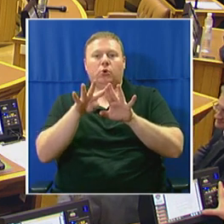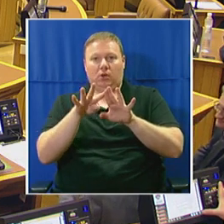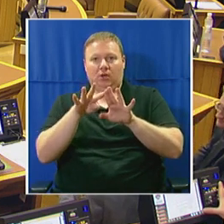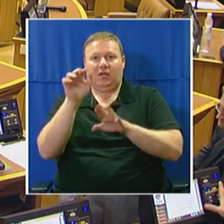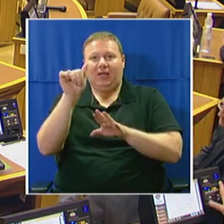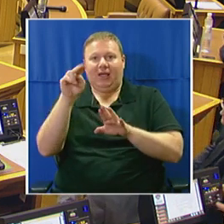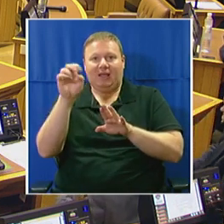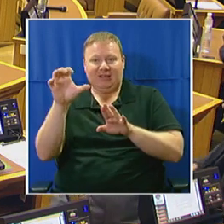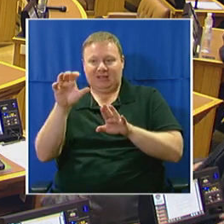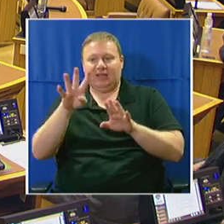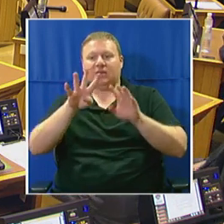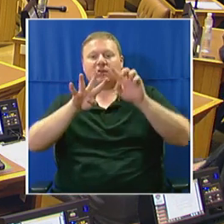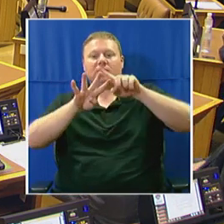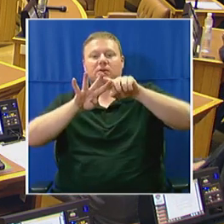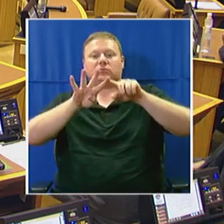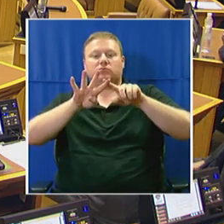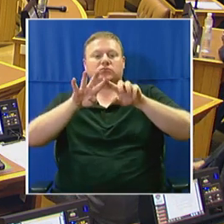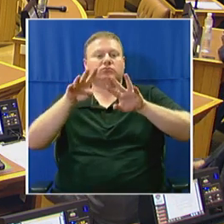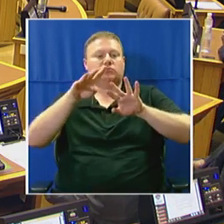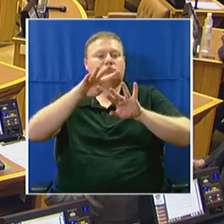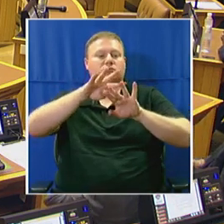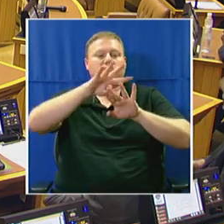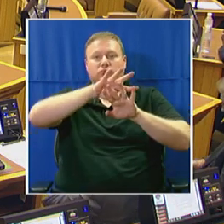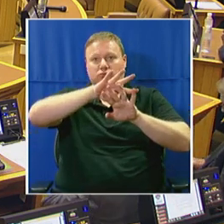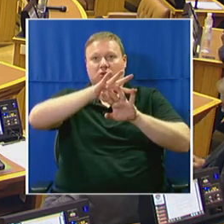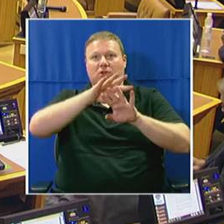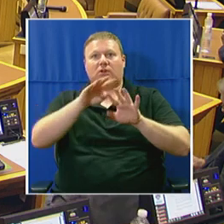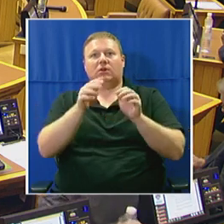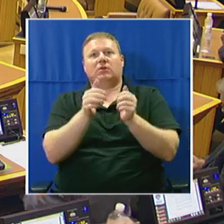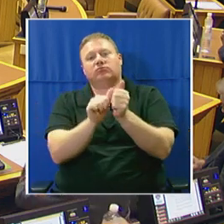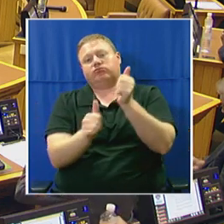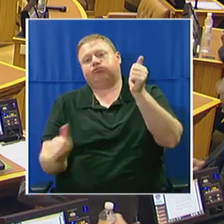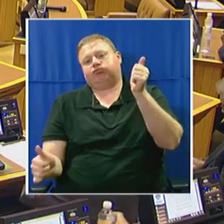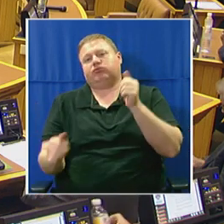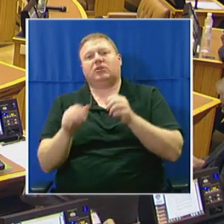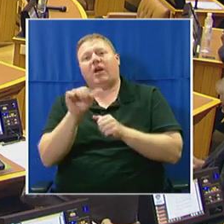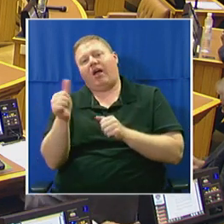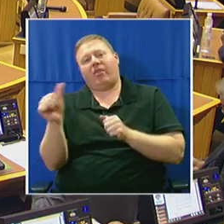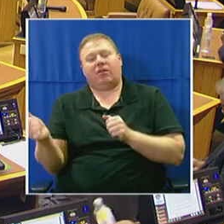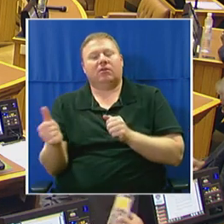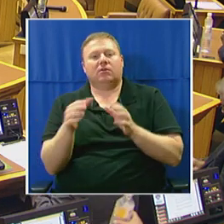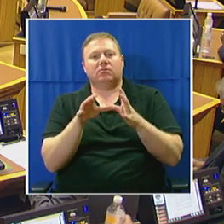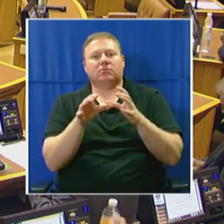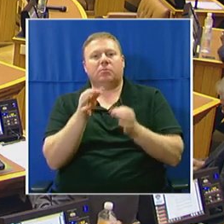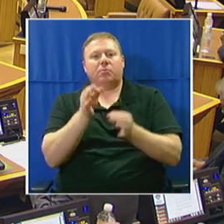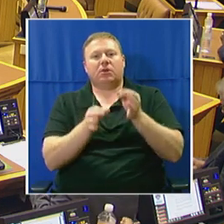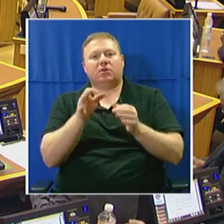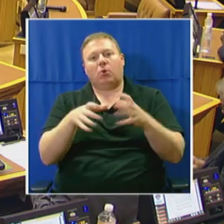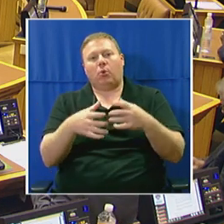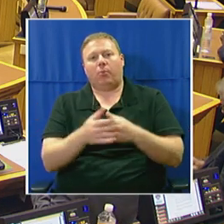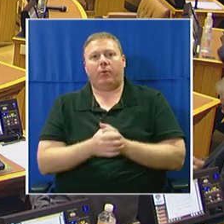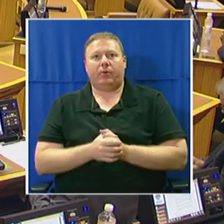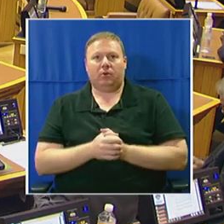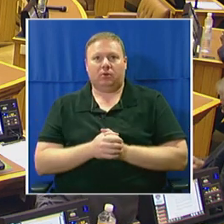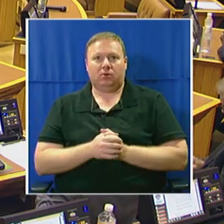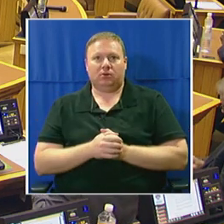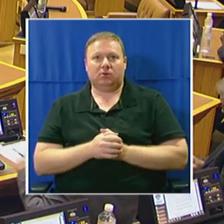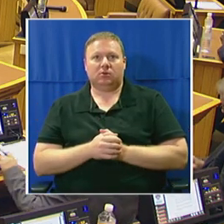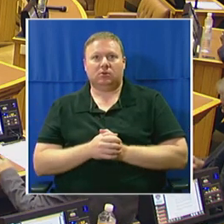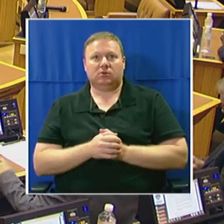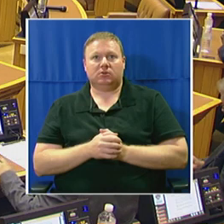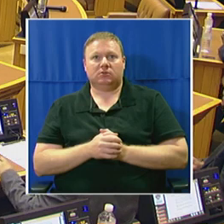from amongst members of the minority parties I further note that um from